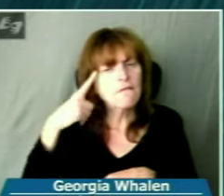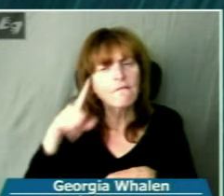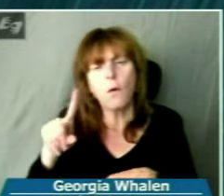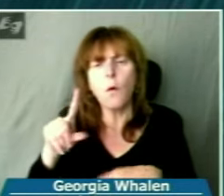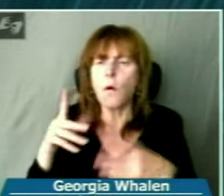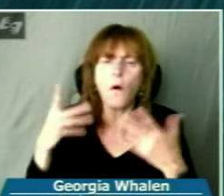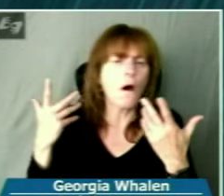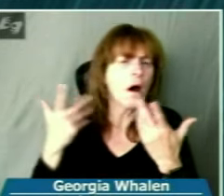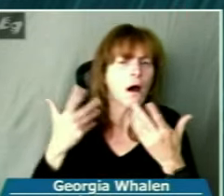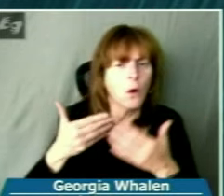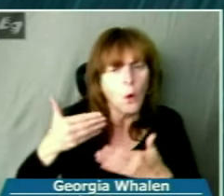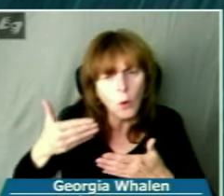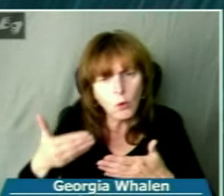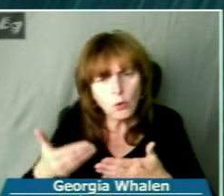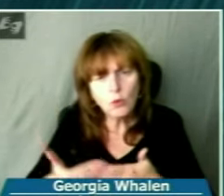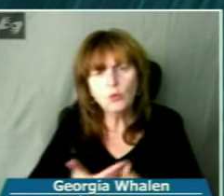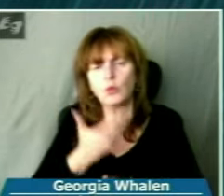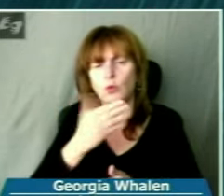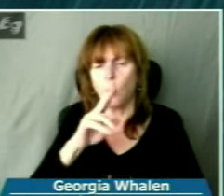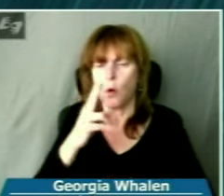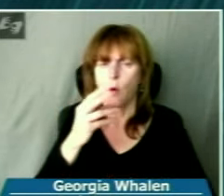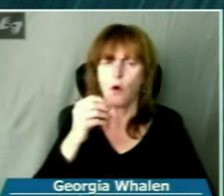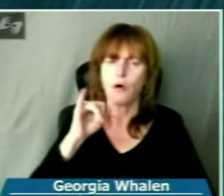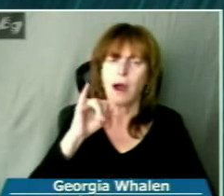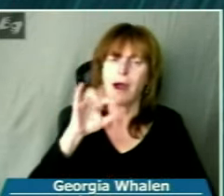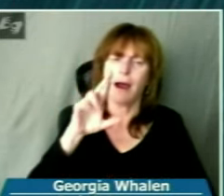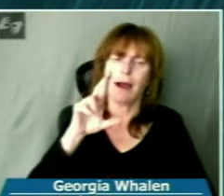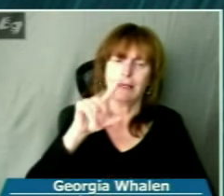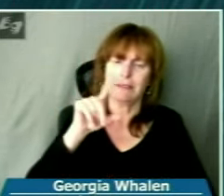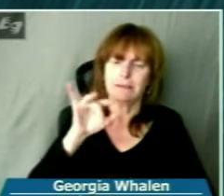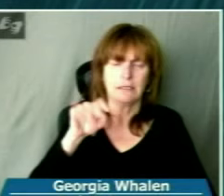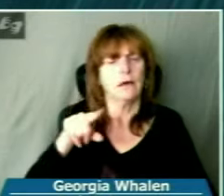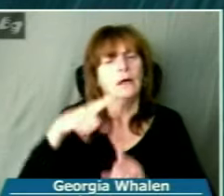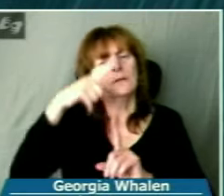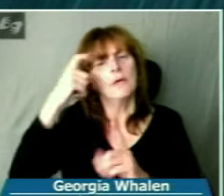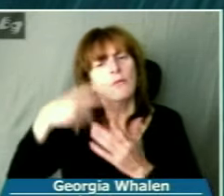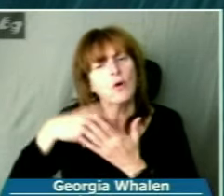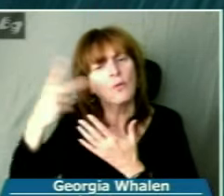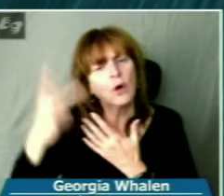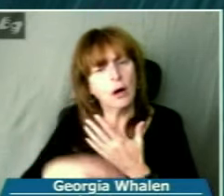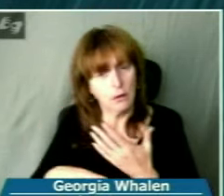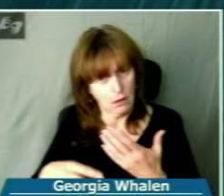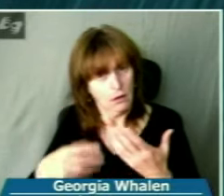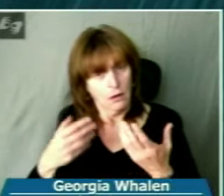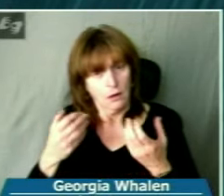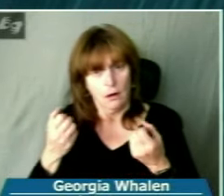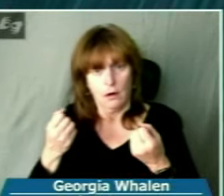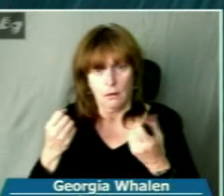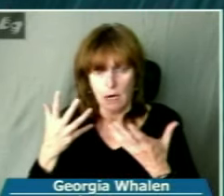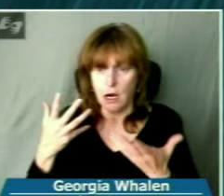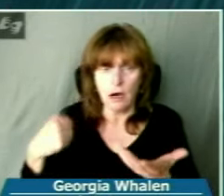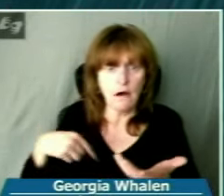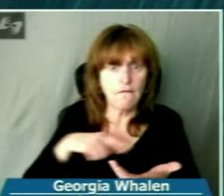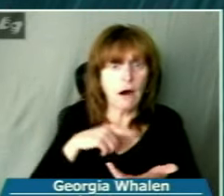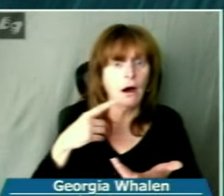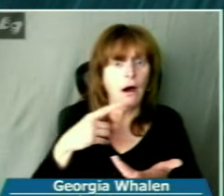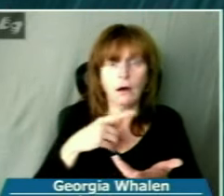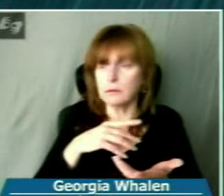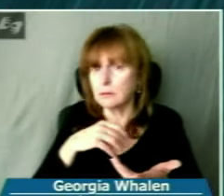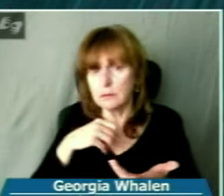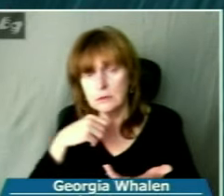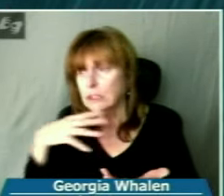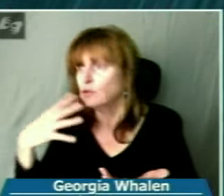community-based projects for seniors. And again, many seniors in our community are challenged. Some of them are single and alone